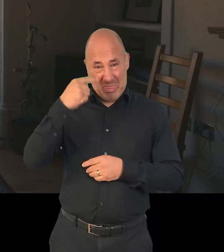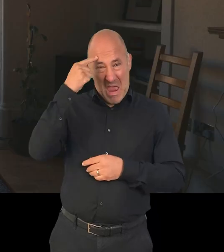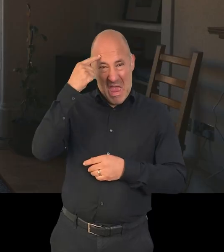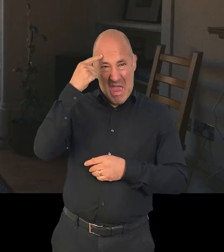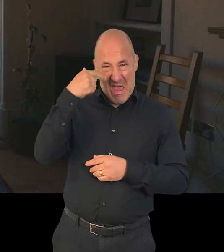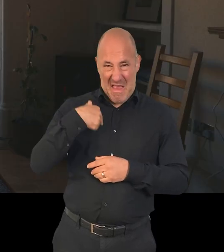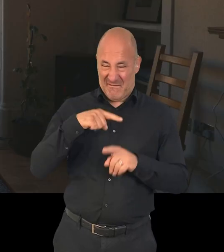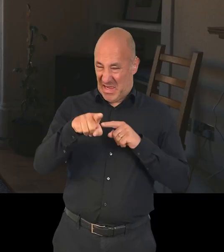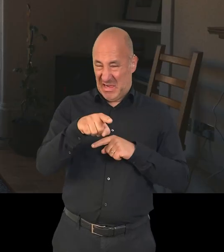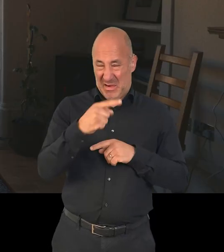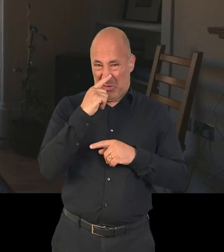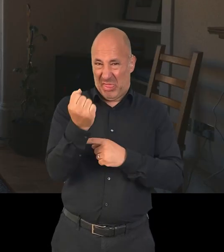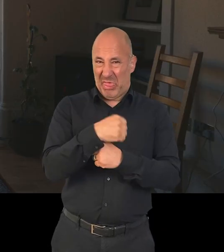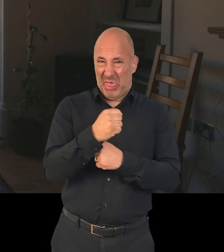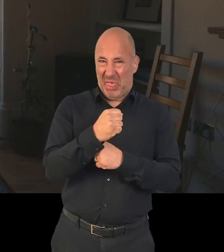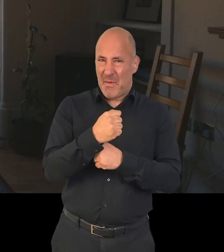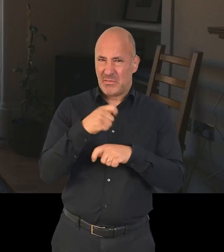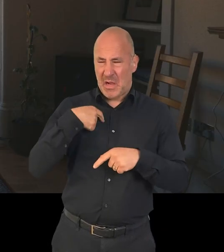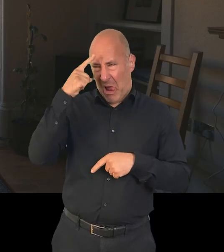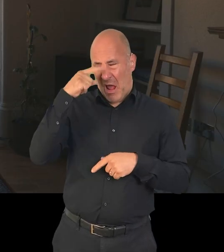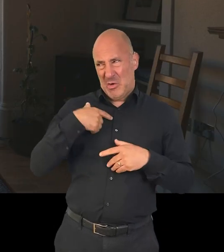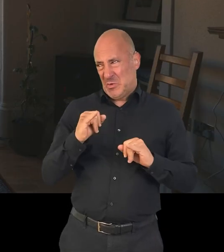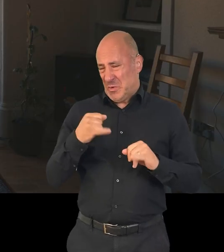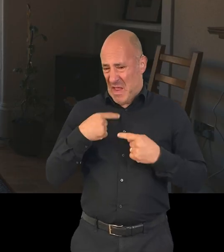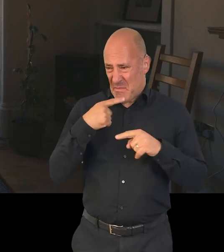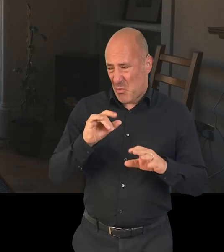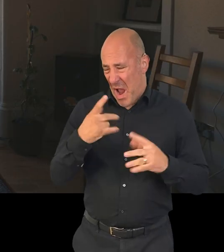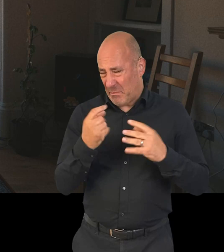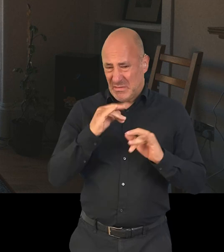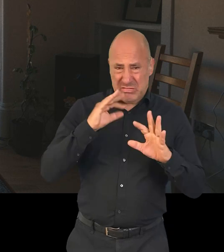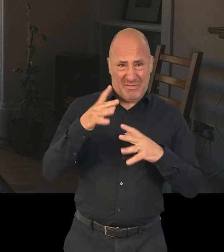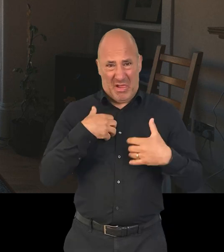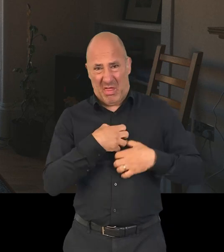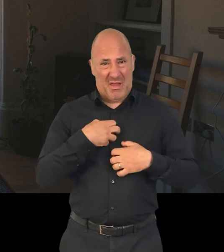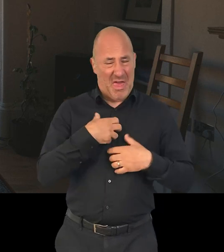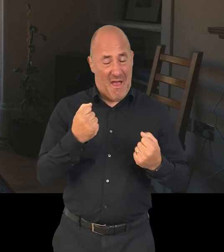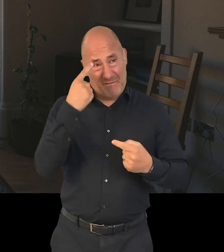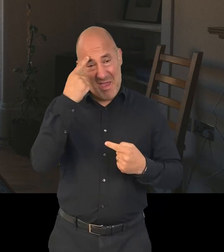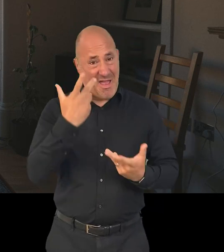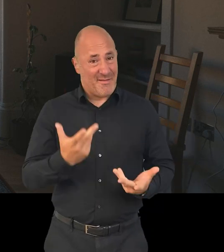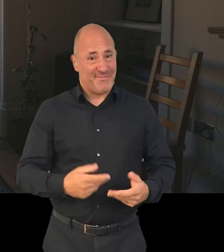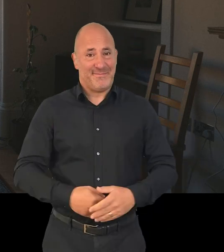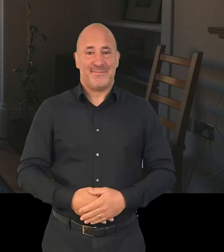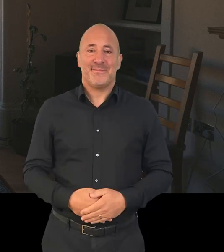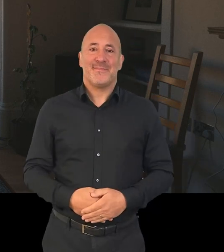You build up in your head, even though most people won't care, you still build it up in your head as a big deal.